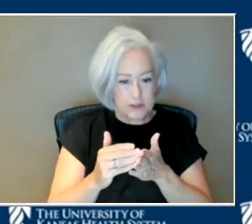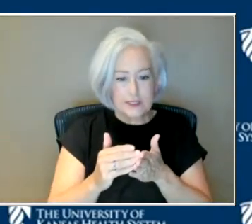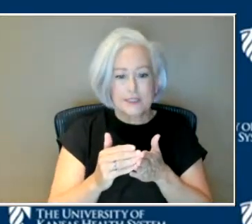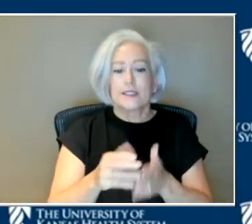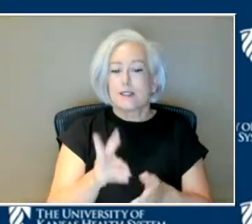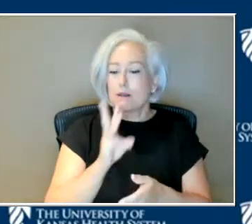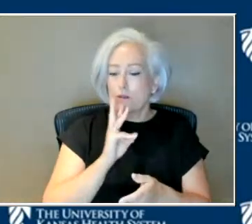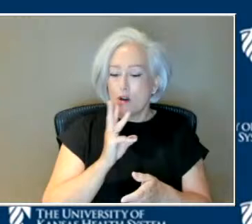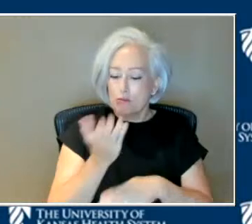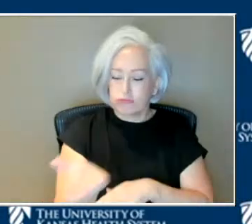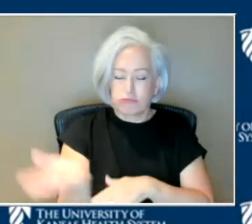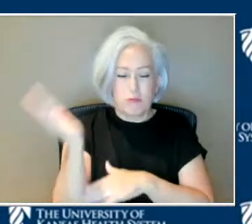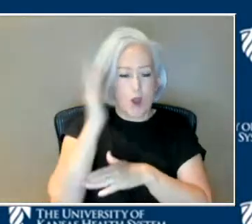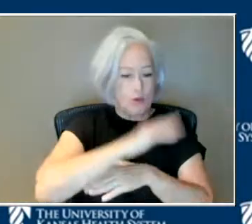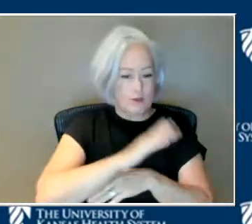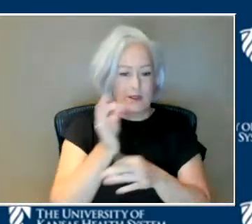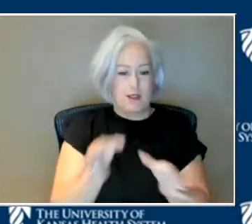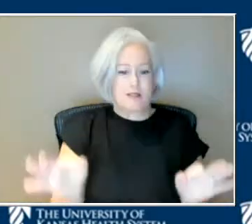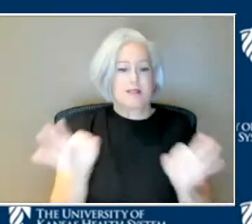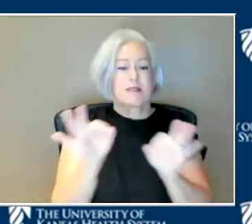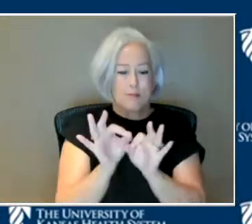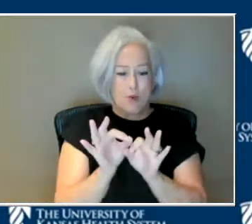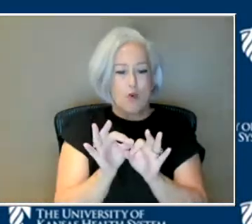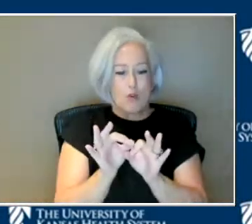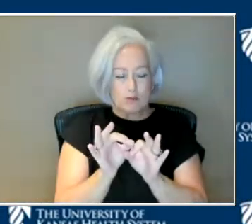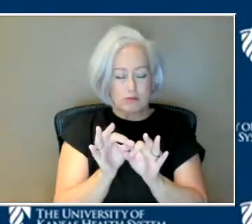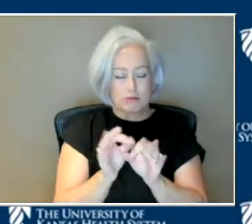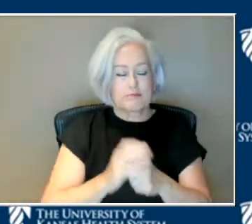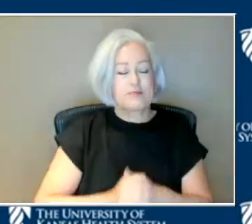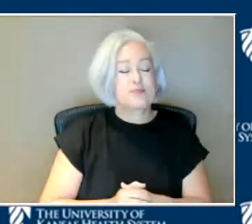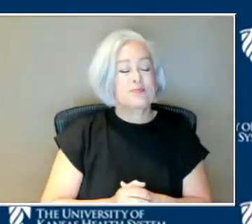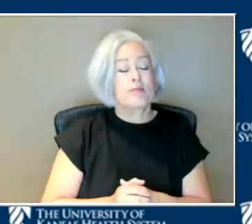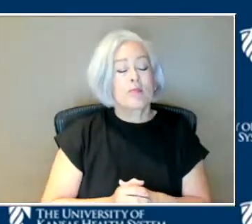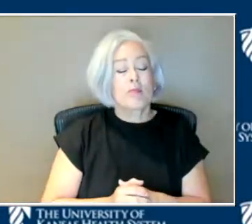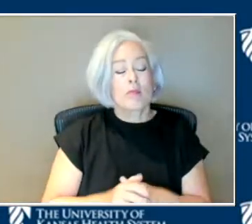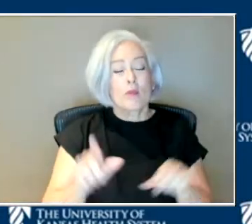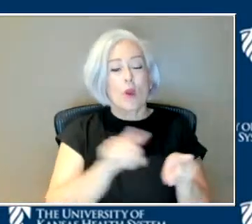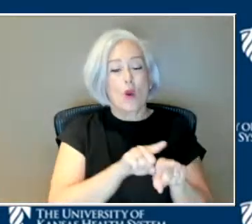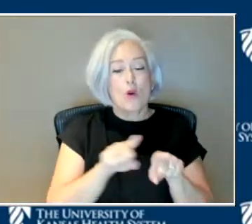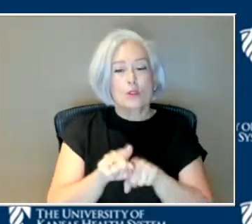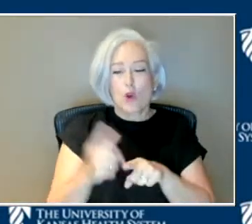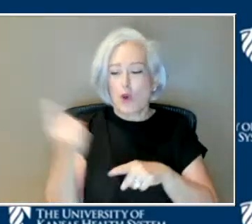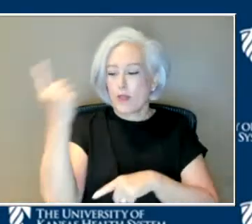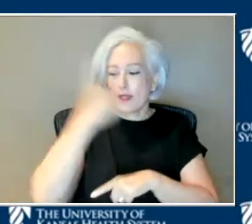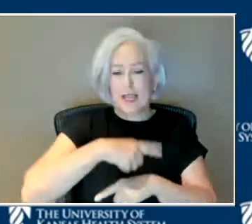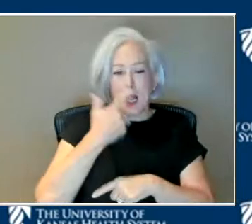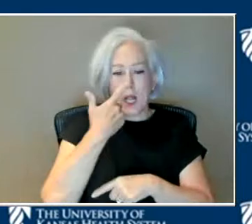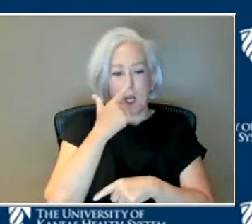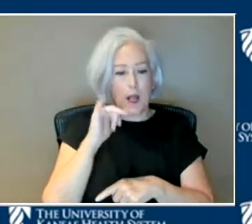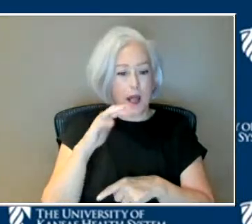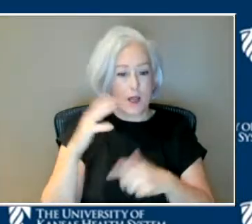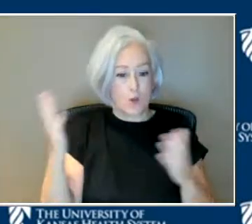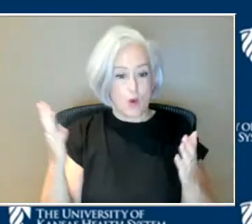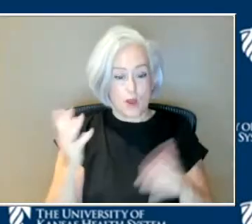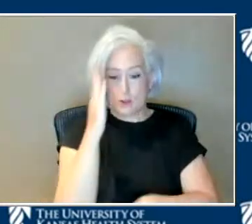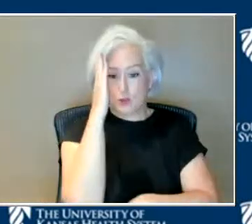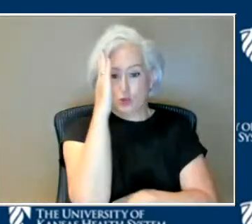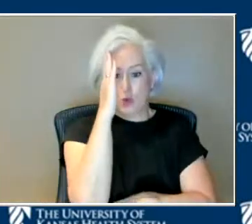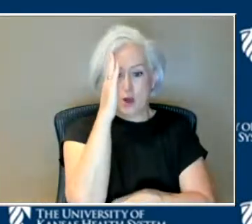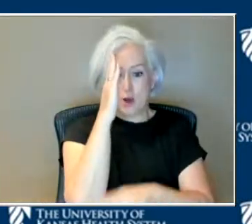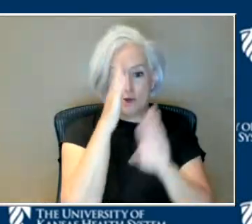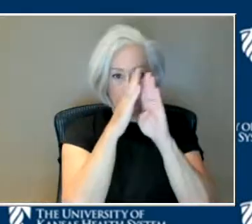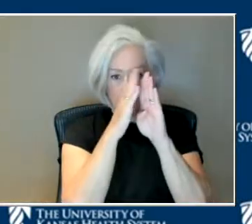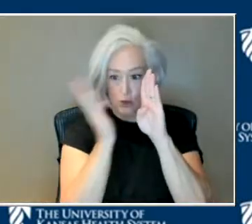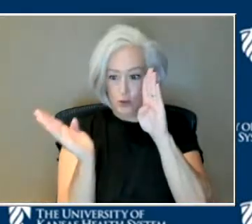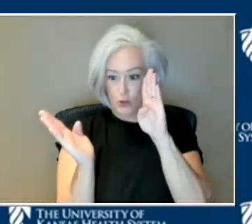through the day is truly the most important thing. Think about the way the day is going to be. We know, noon to 4 in Kansas City is just going to